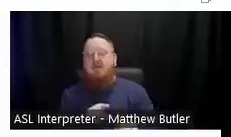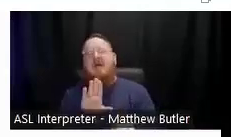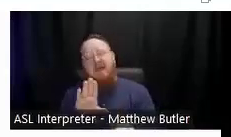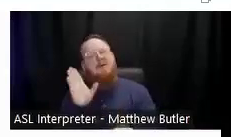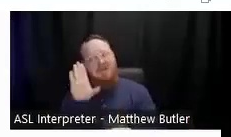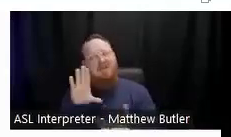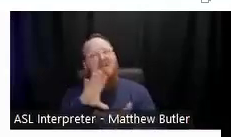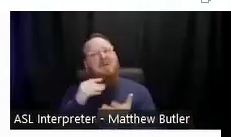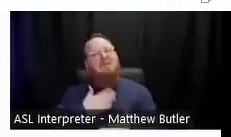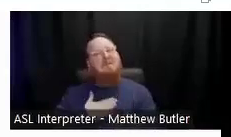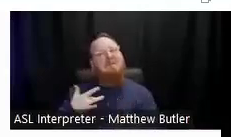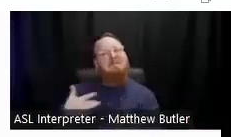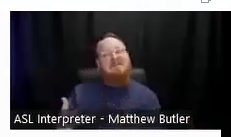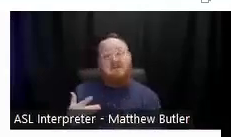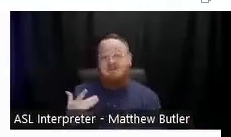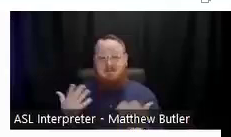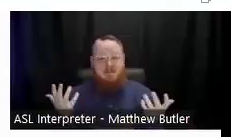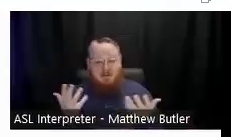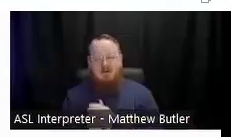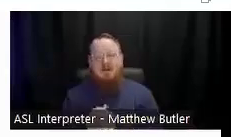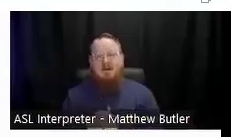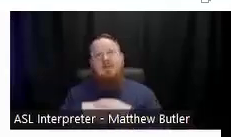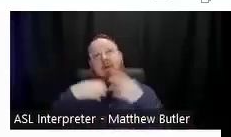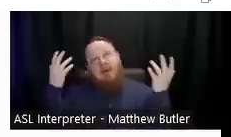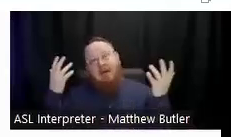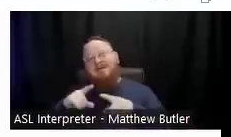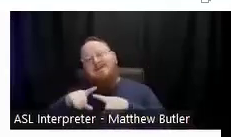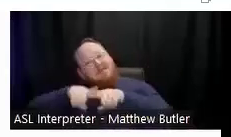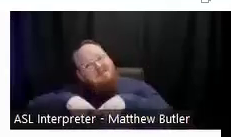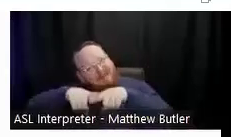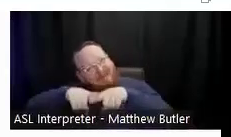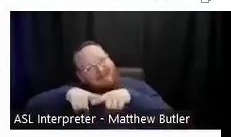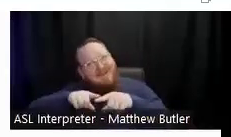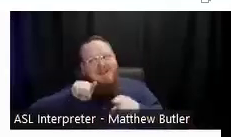you'll figure this out, is, well, it depends.